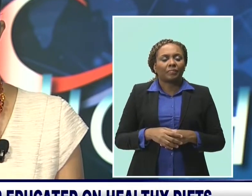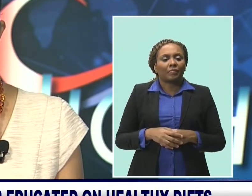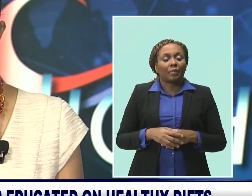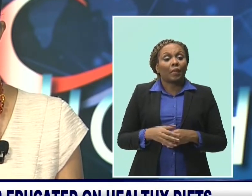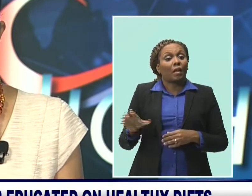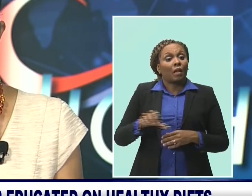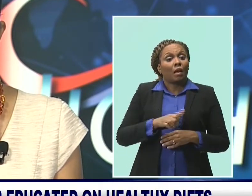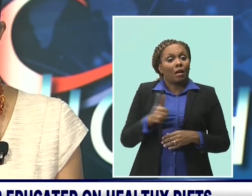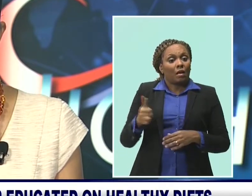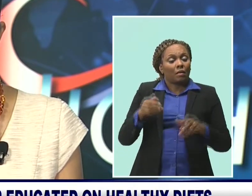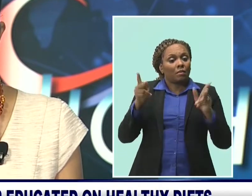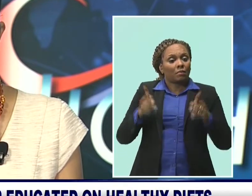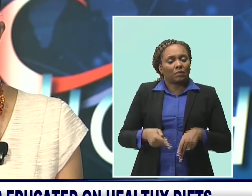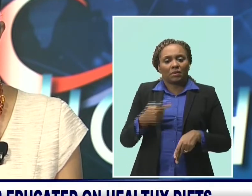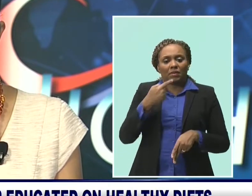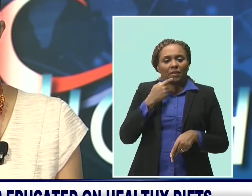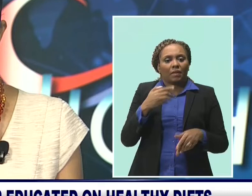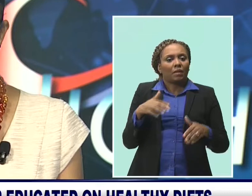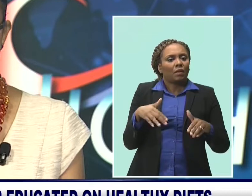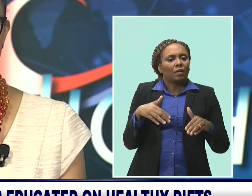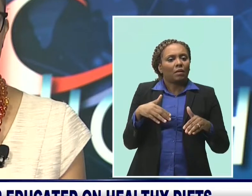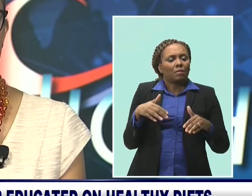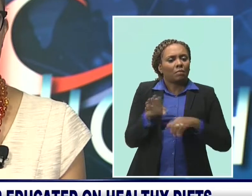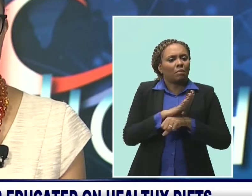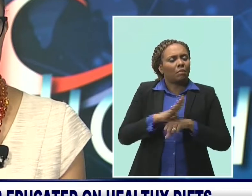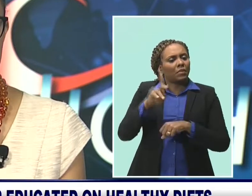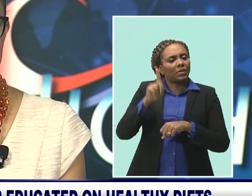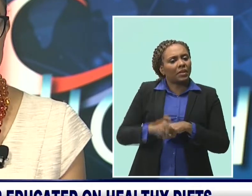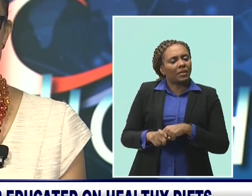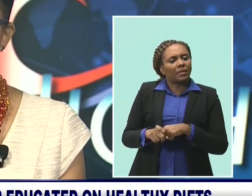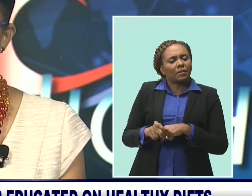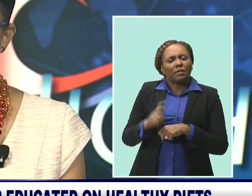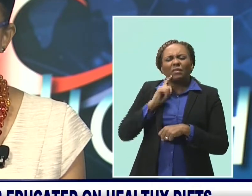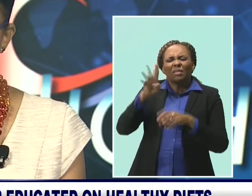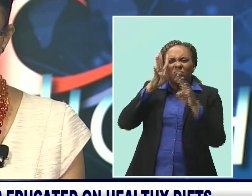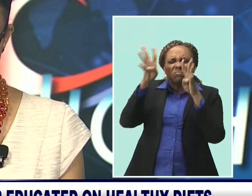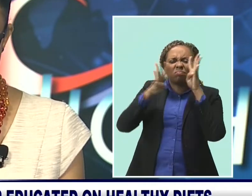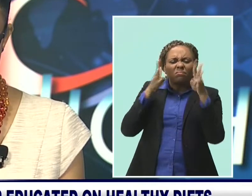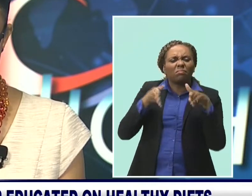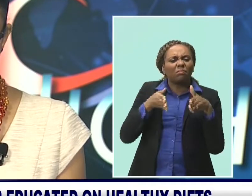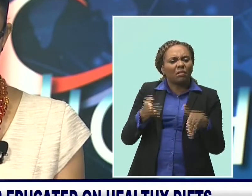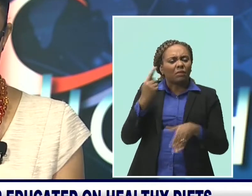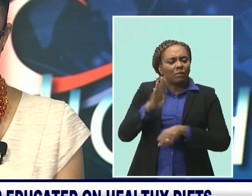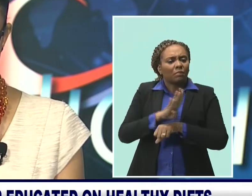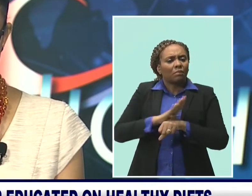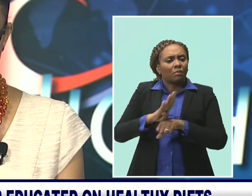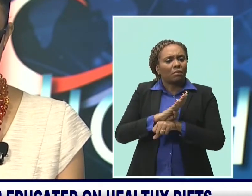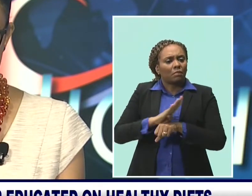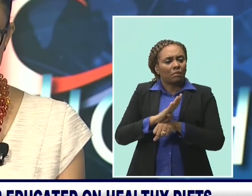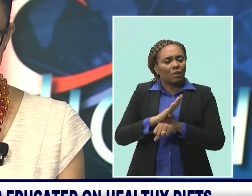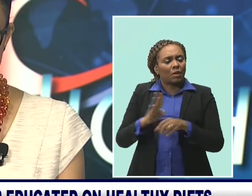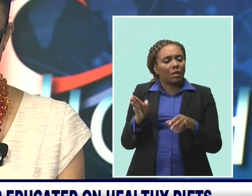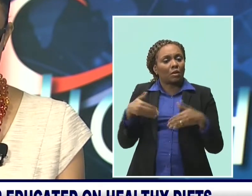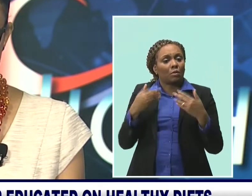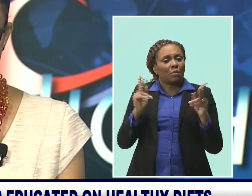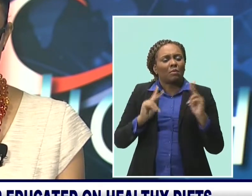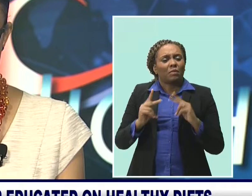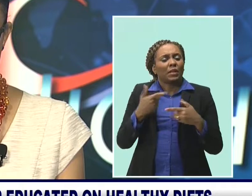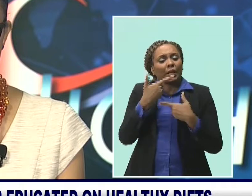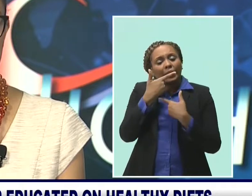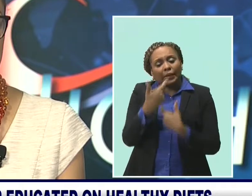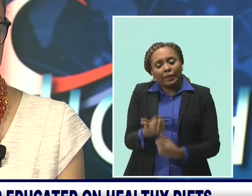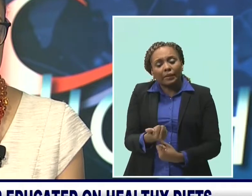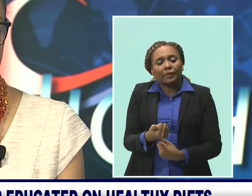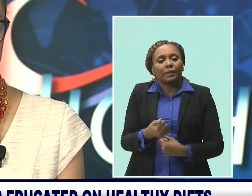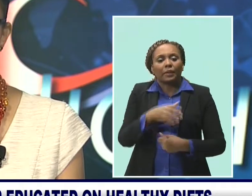Lewis says Barbados needs to find more ways to get young people interested in agriculture again. She believes COVID-19 has forced people